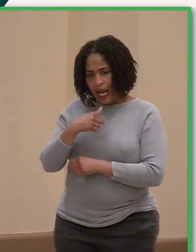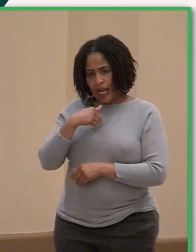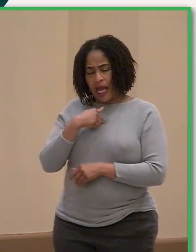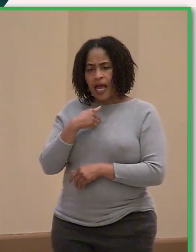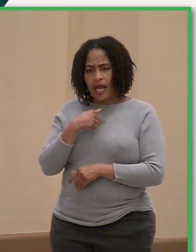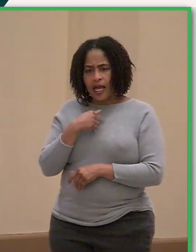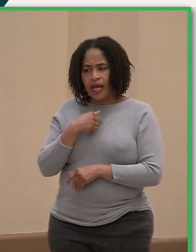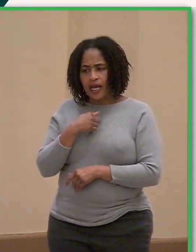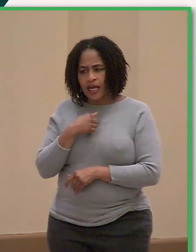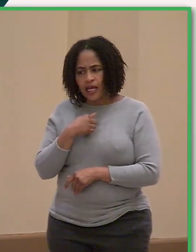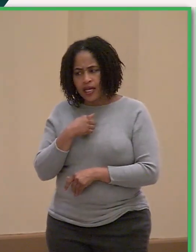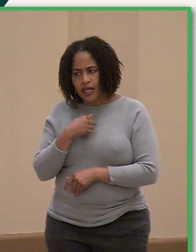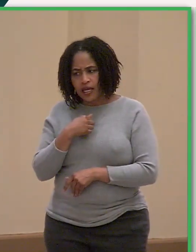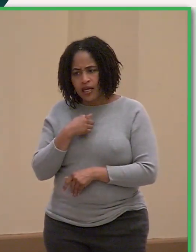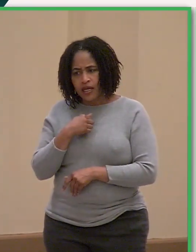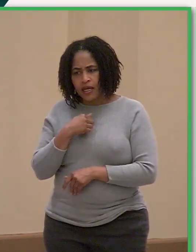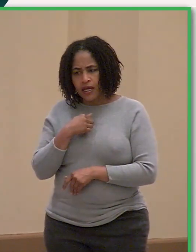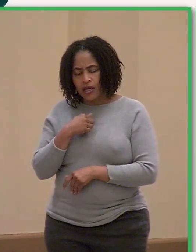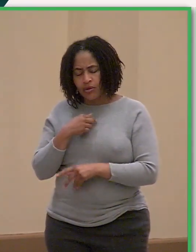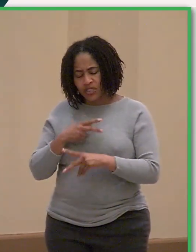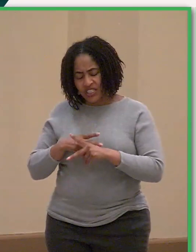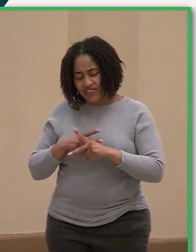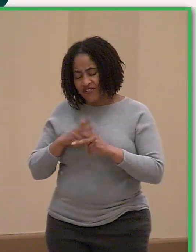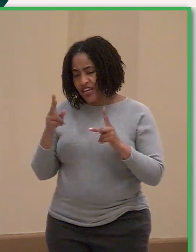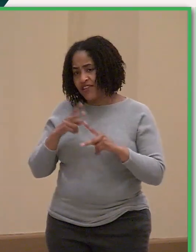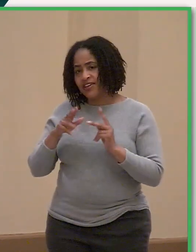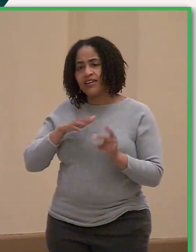I was very upset